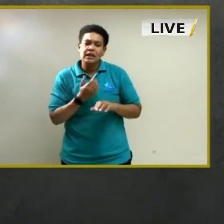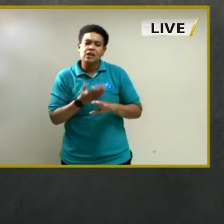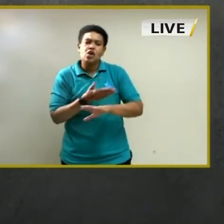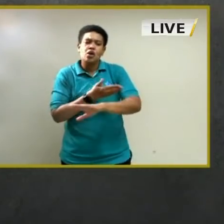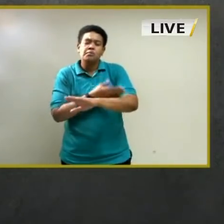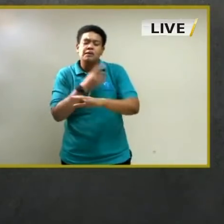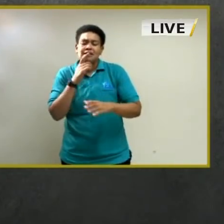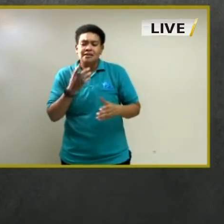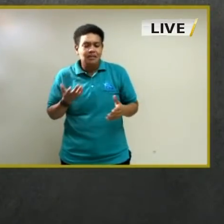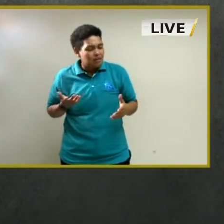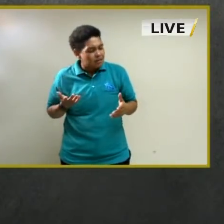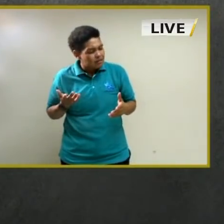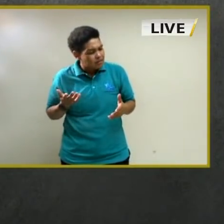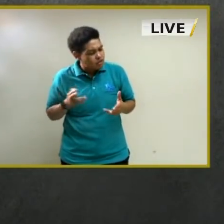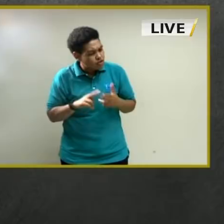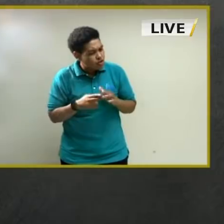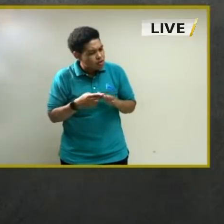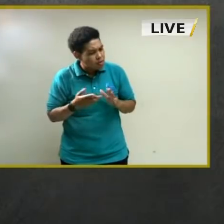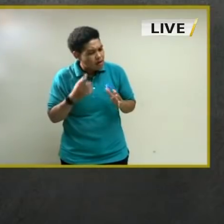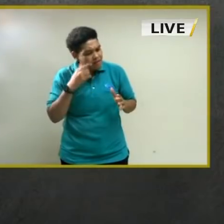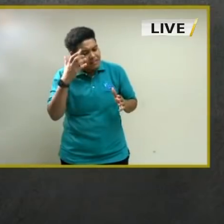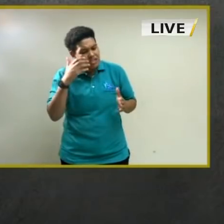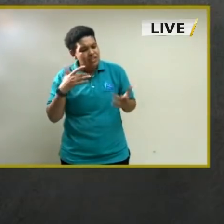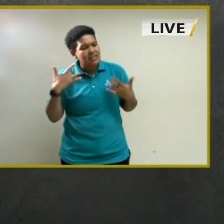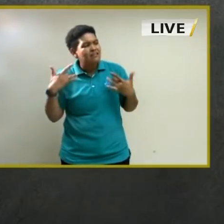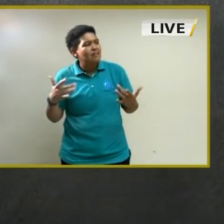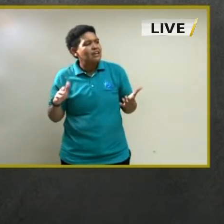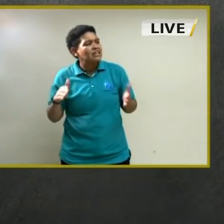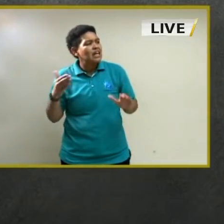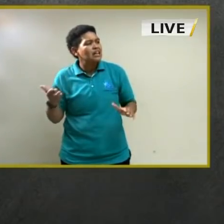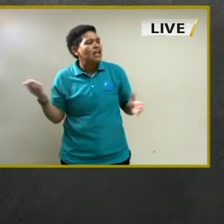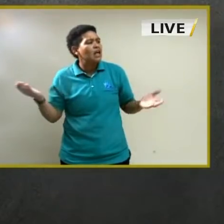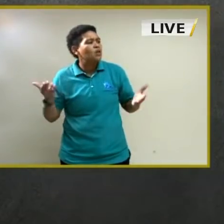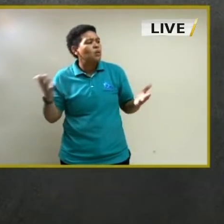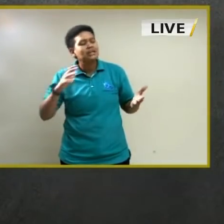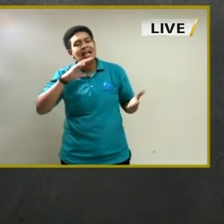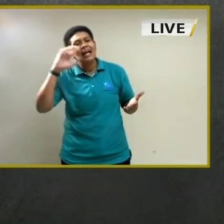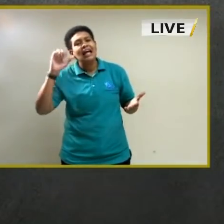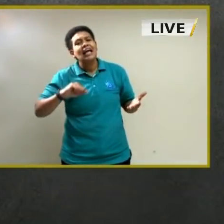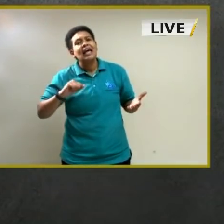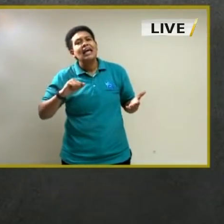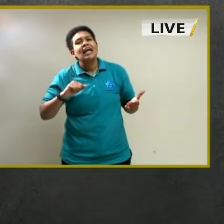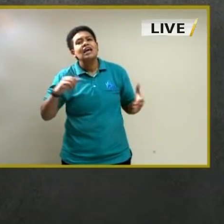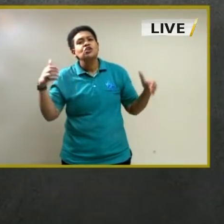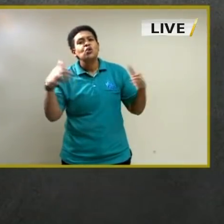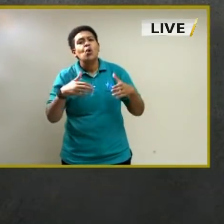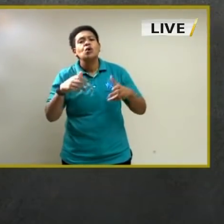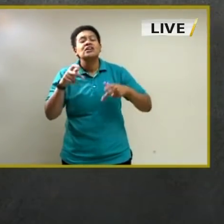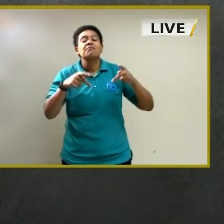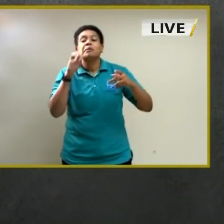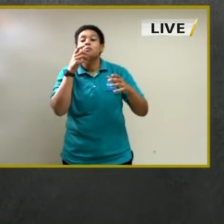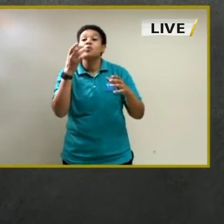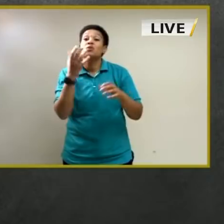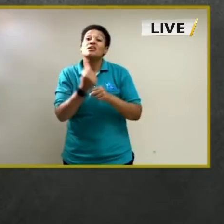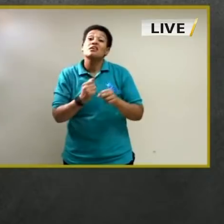of ESAVs, number of serious events and deaths, and also what is the age cohort of people who've developed serious conditions and